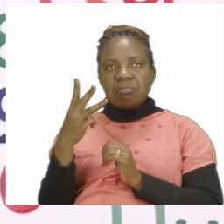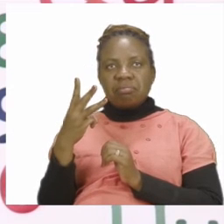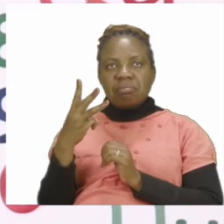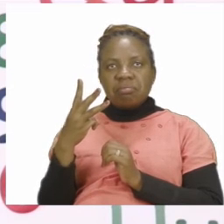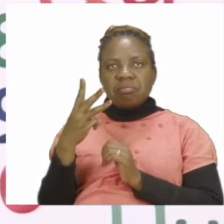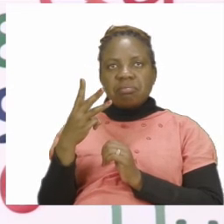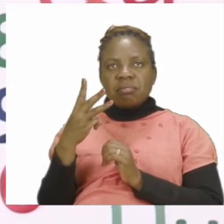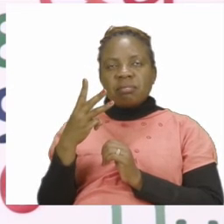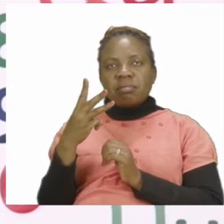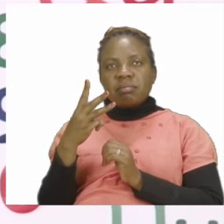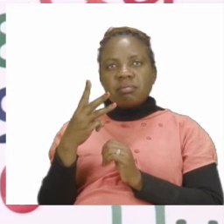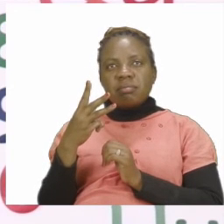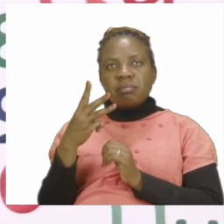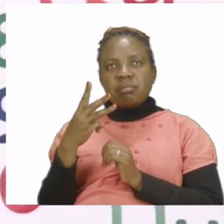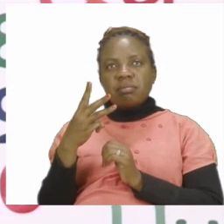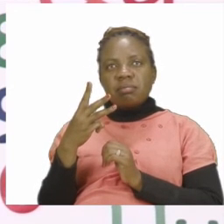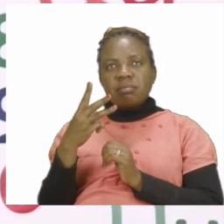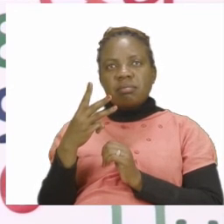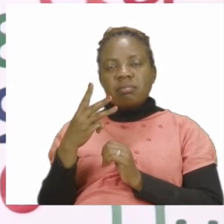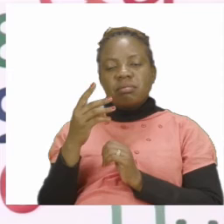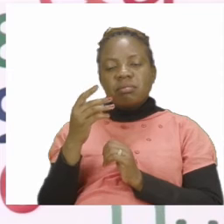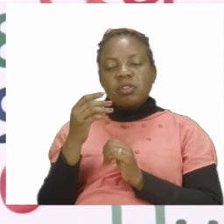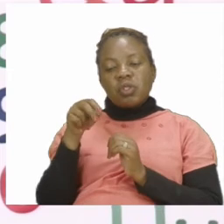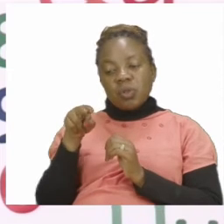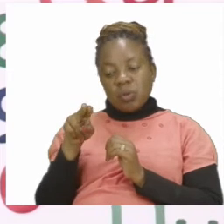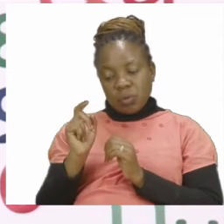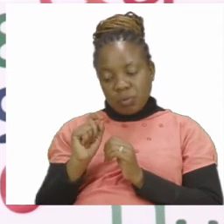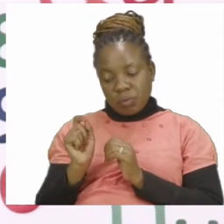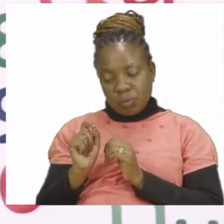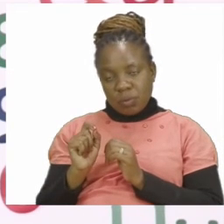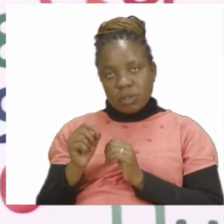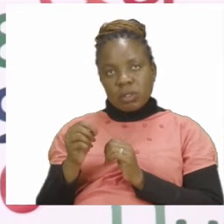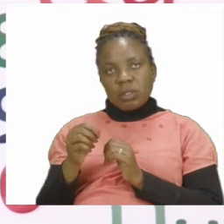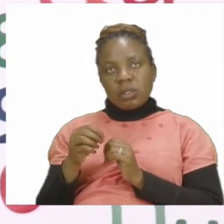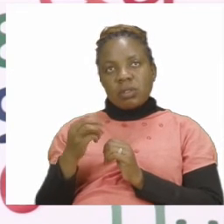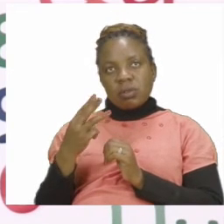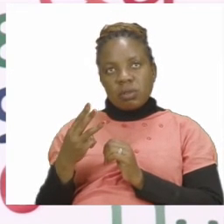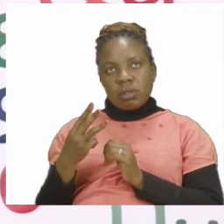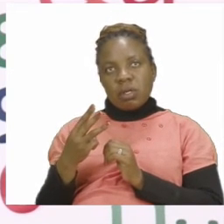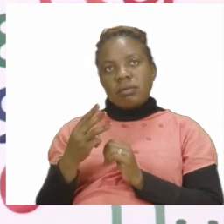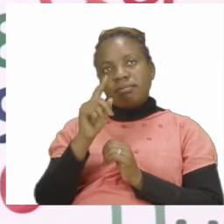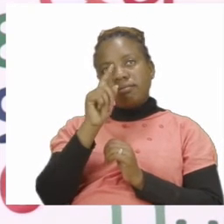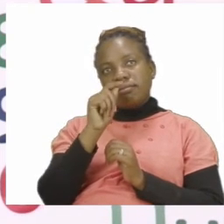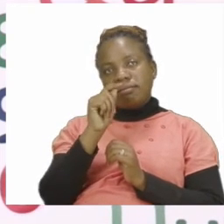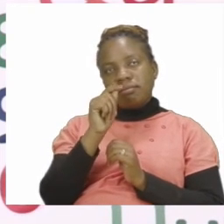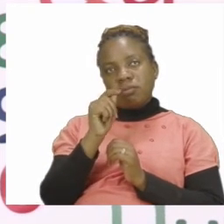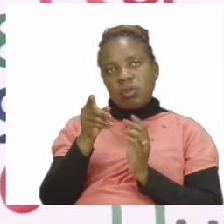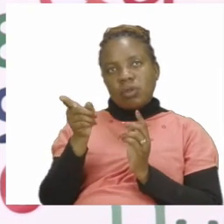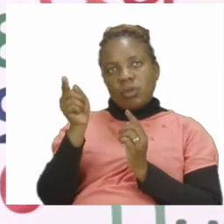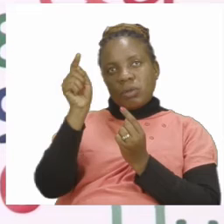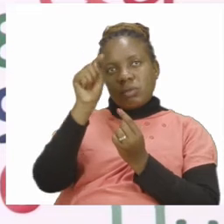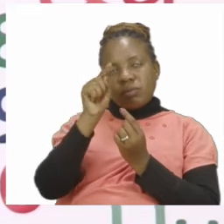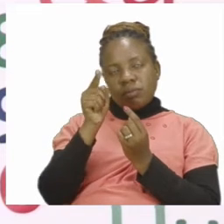13. Good job. So we write our units 3 and our tens we add to